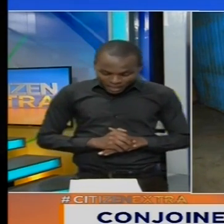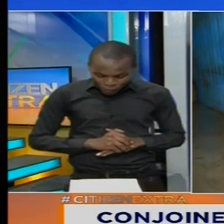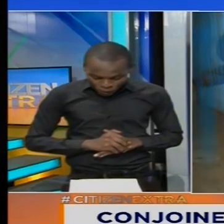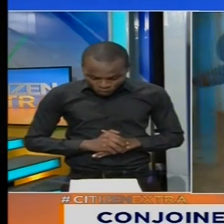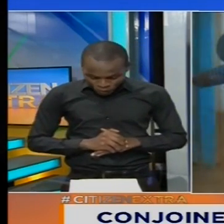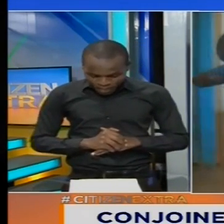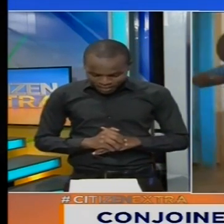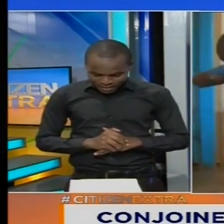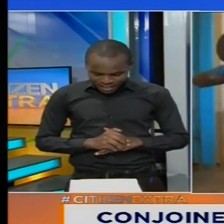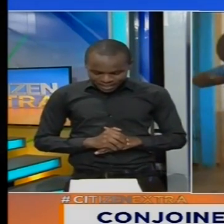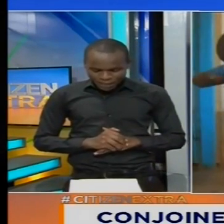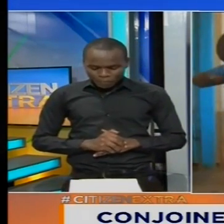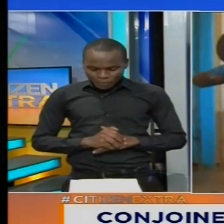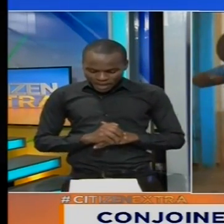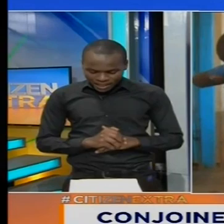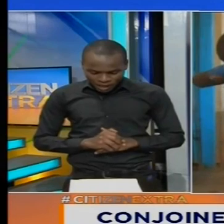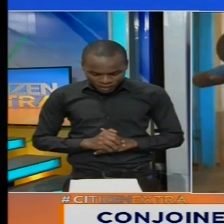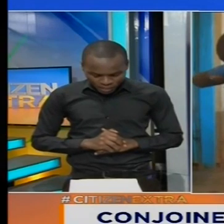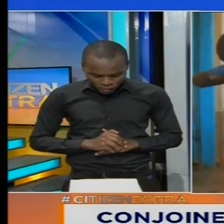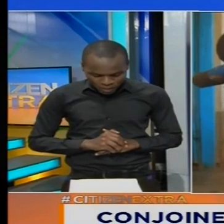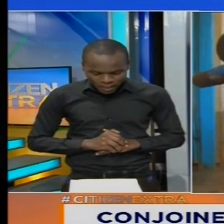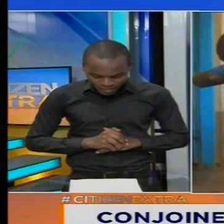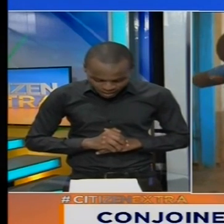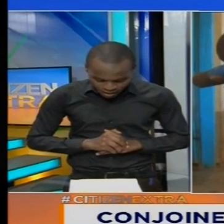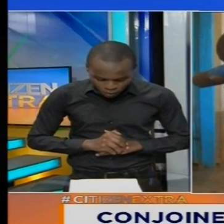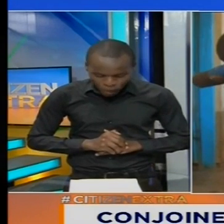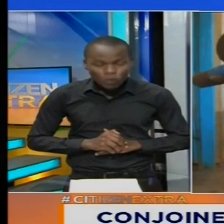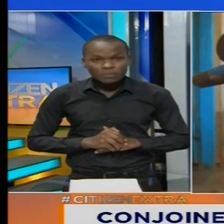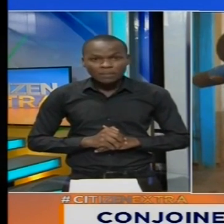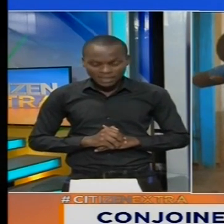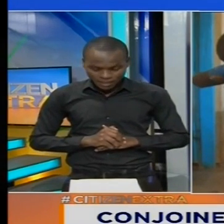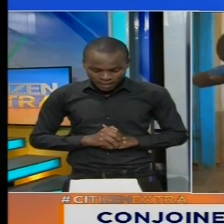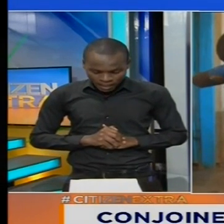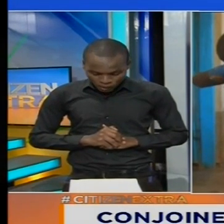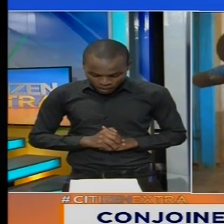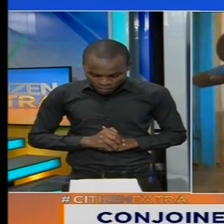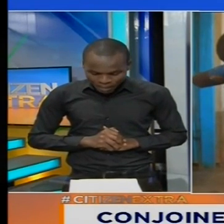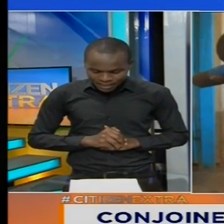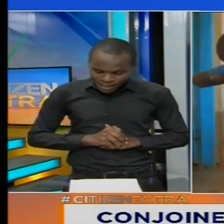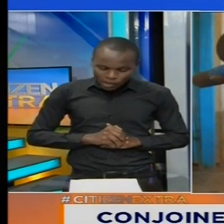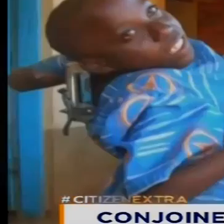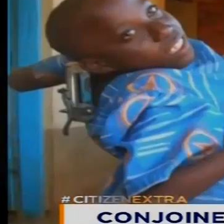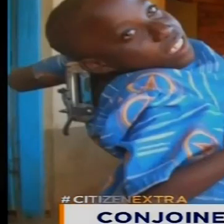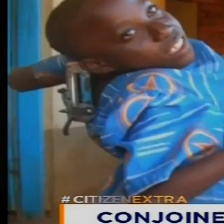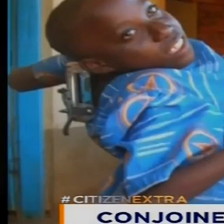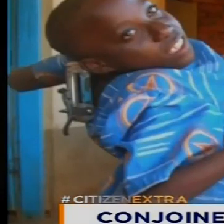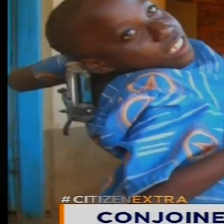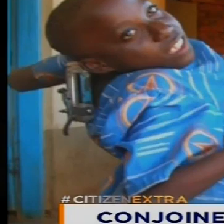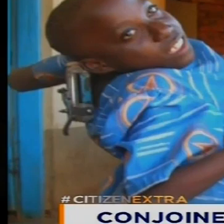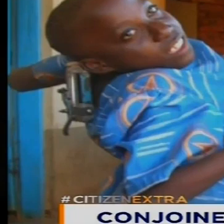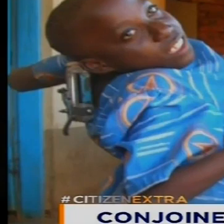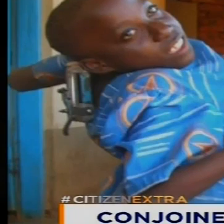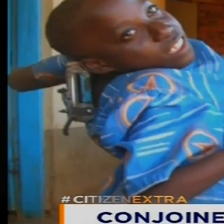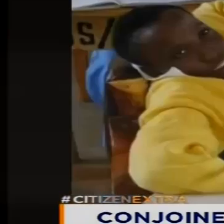if I can quote what they said, men out there probably think we will be a burden to them, but I say no, we will love